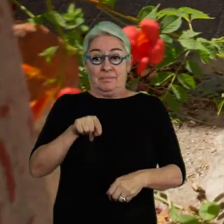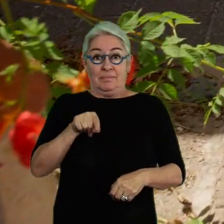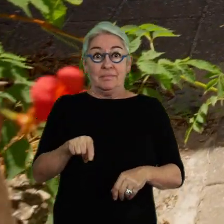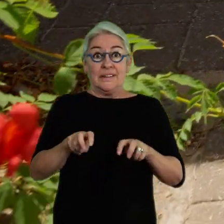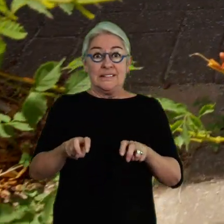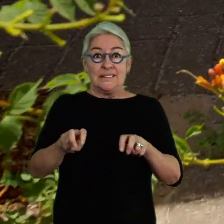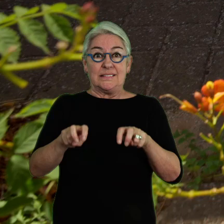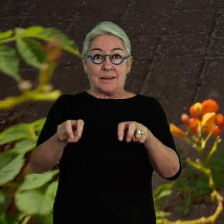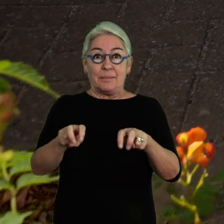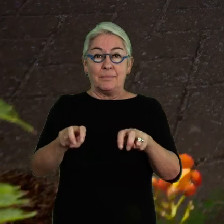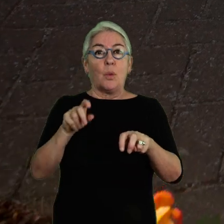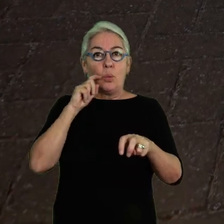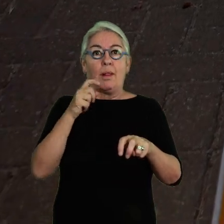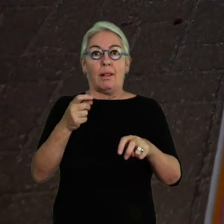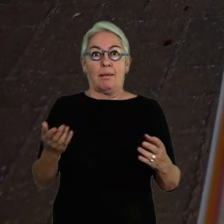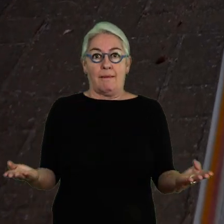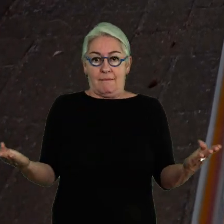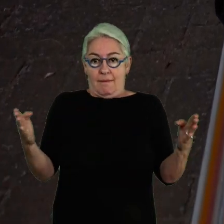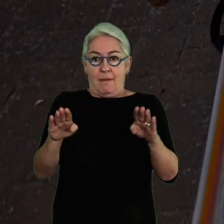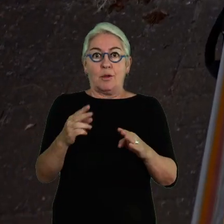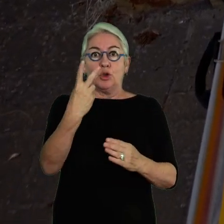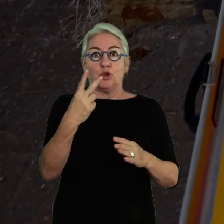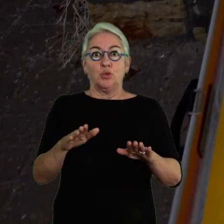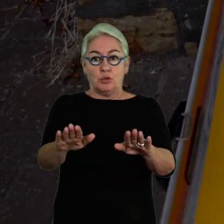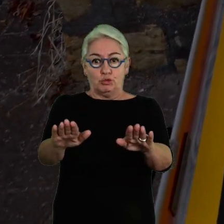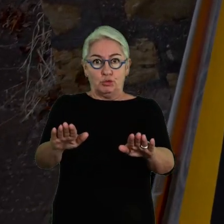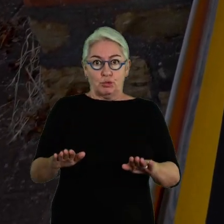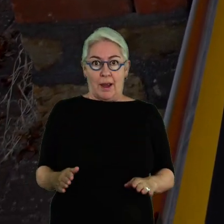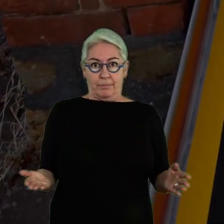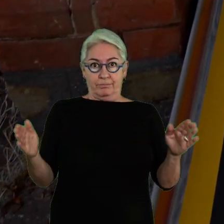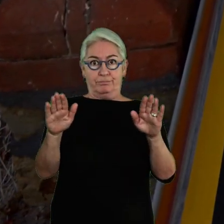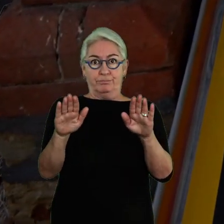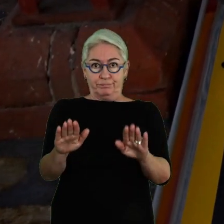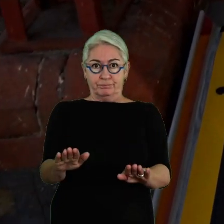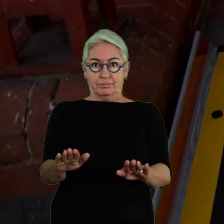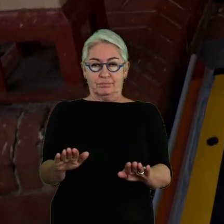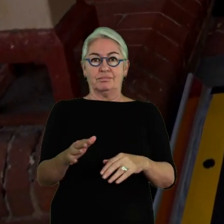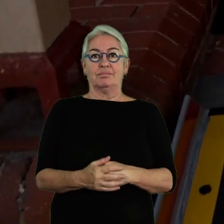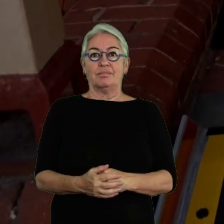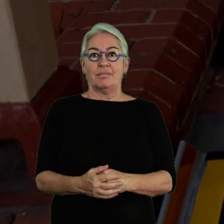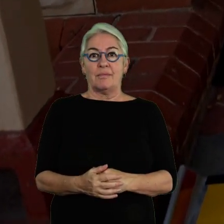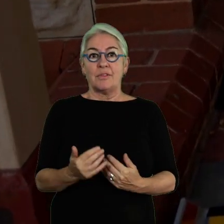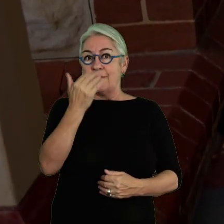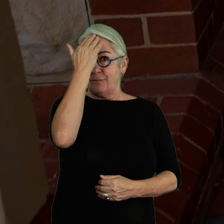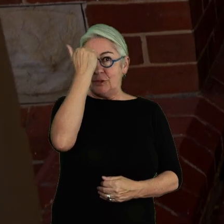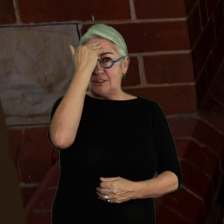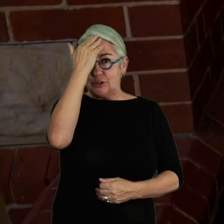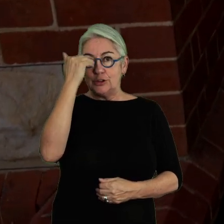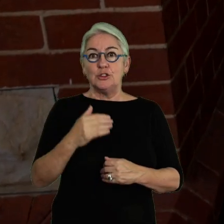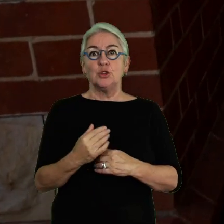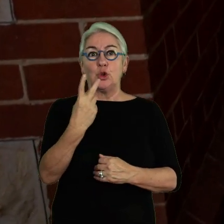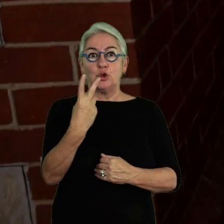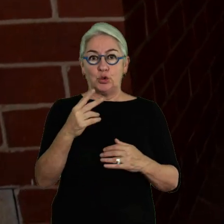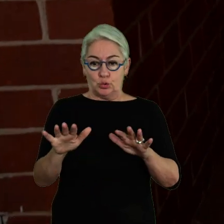These steps will be covered by 2 portable ramps. These ramps will be out for each show. There is a small landing of around 30 centimetres between the